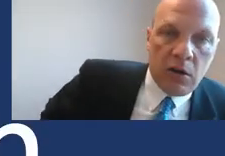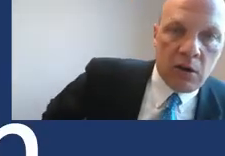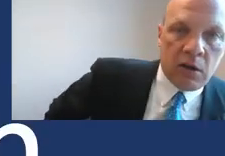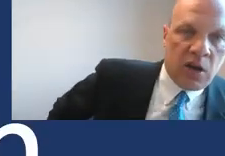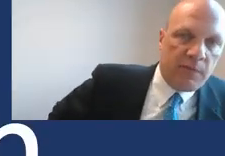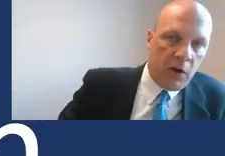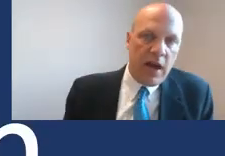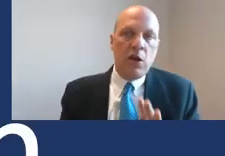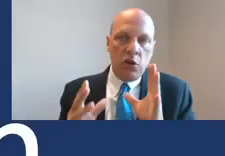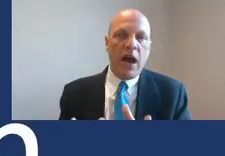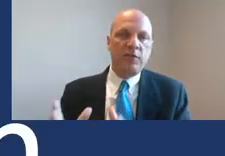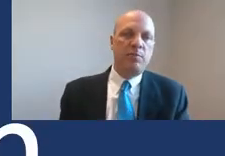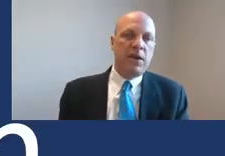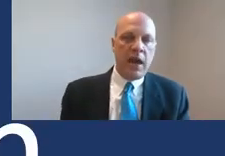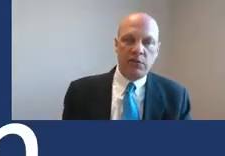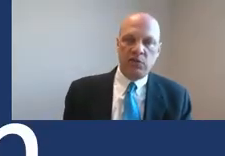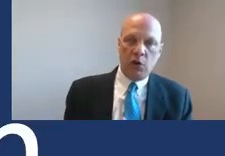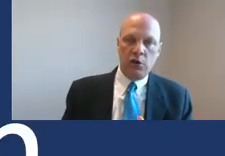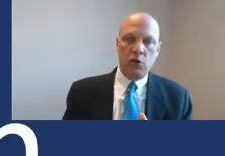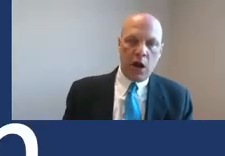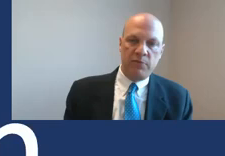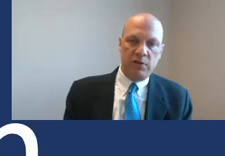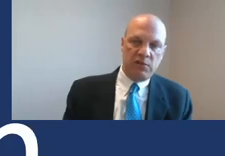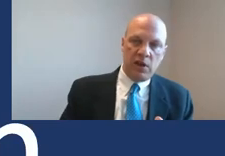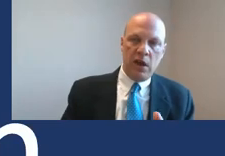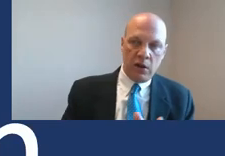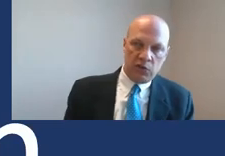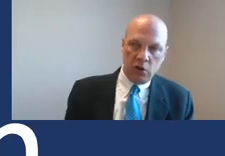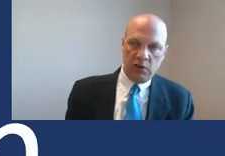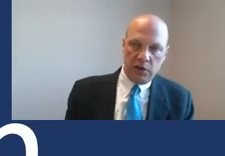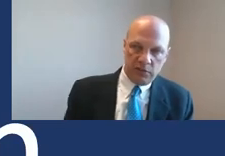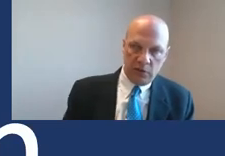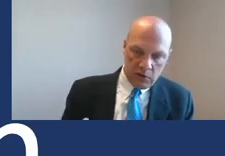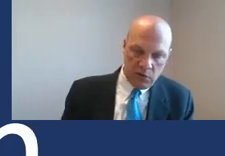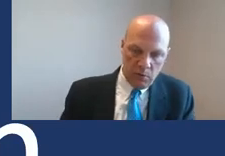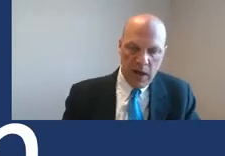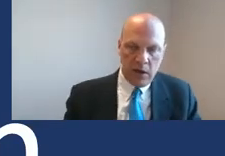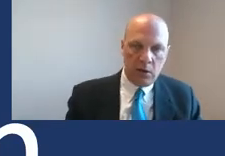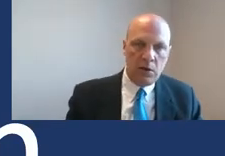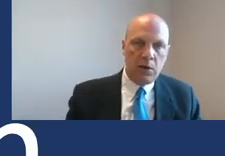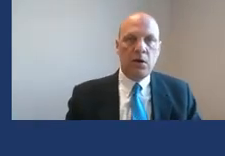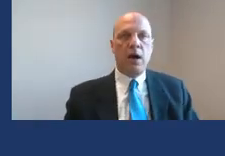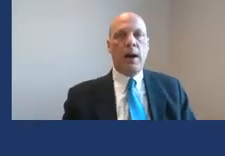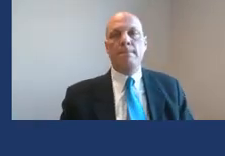And on top of all that, you have to be counseled on your options and alternatives to